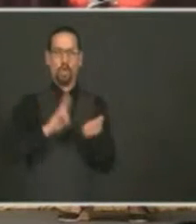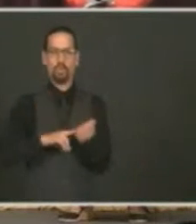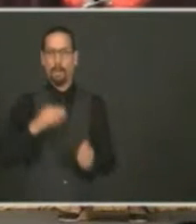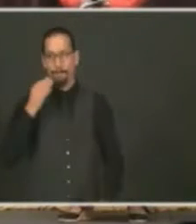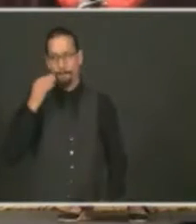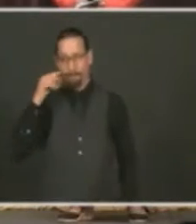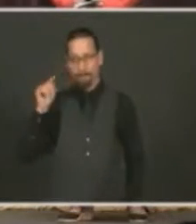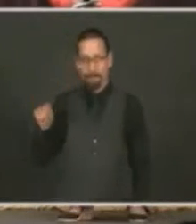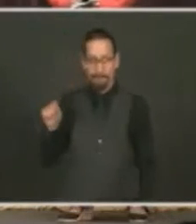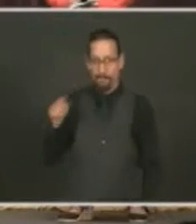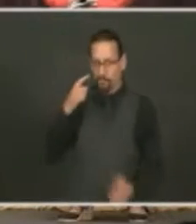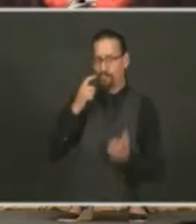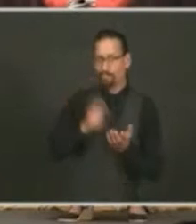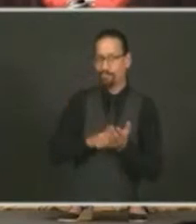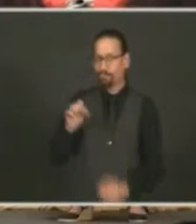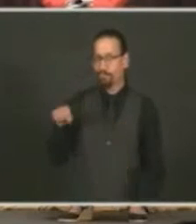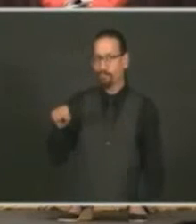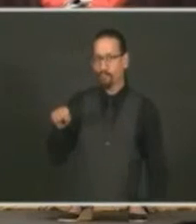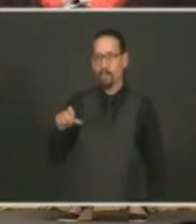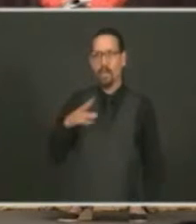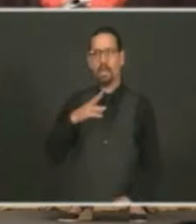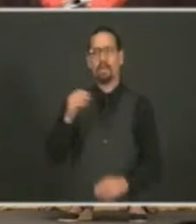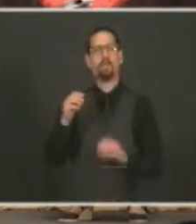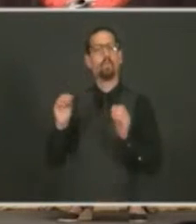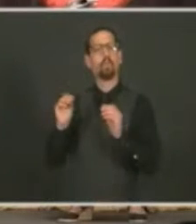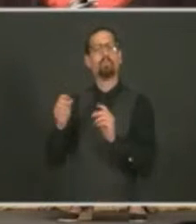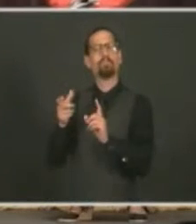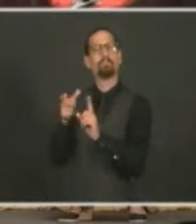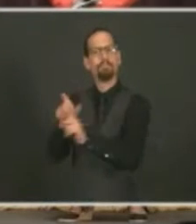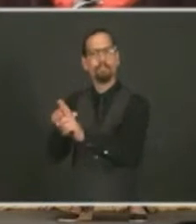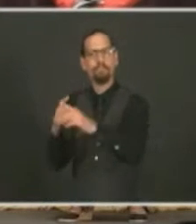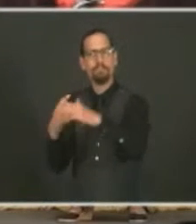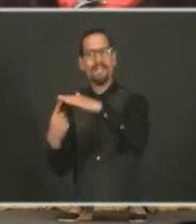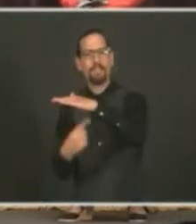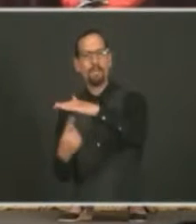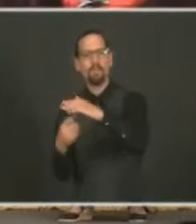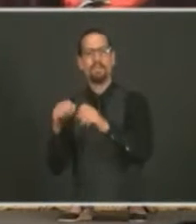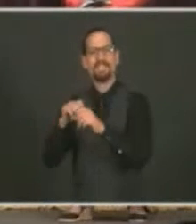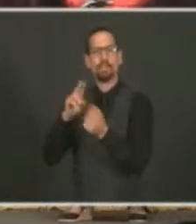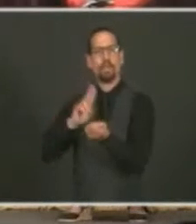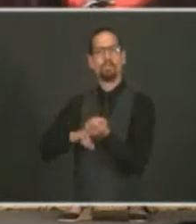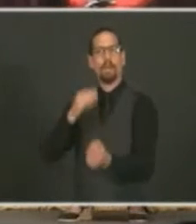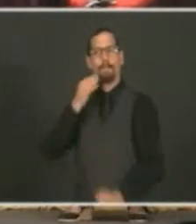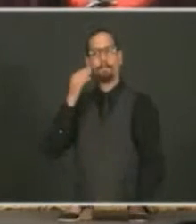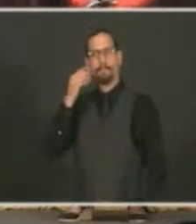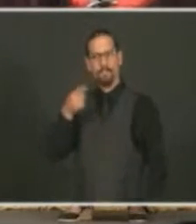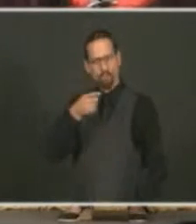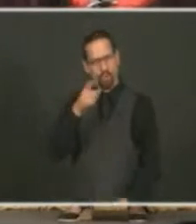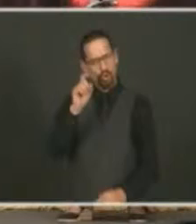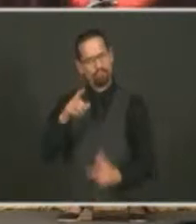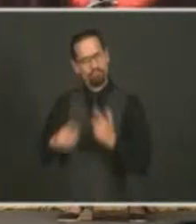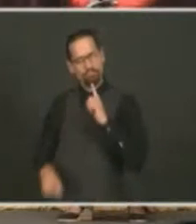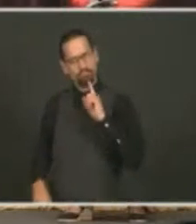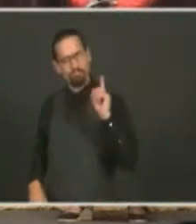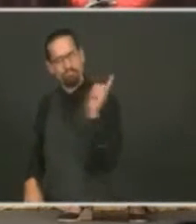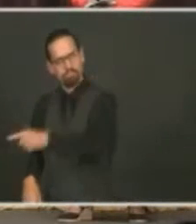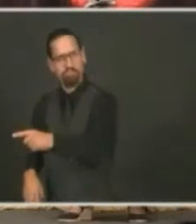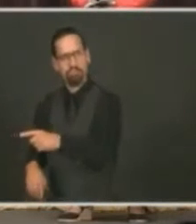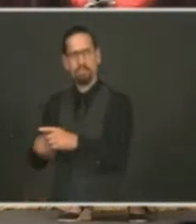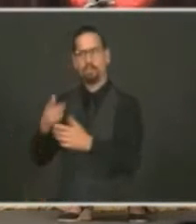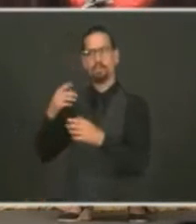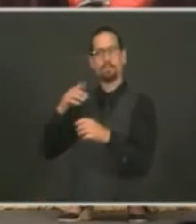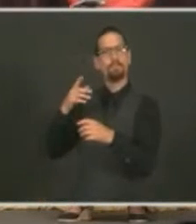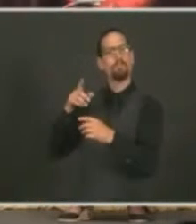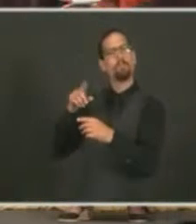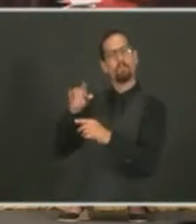basically they're wondering why we're still not isolation in nursing homes. Can that be mandated? We have isolation rooms in schools. A